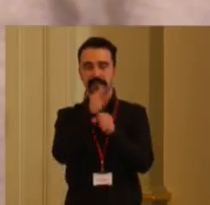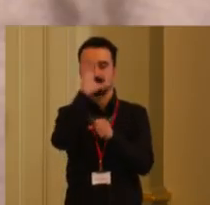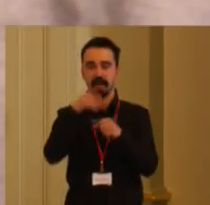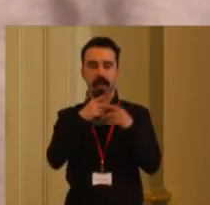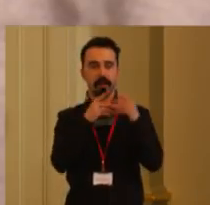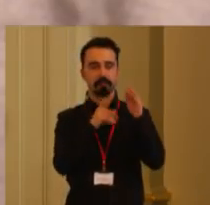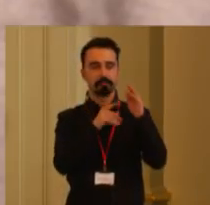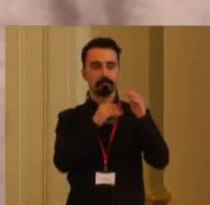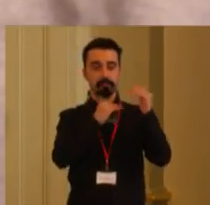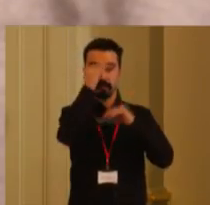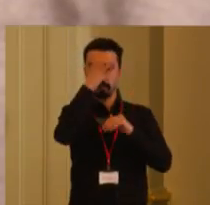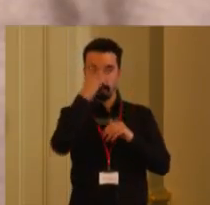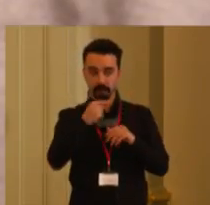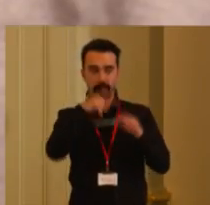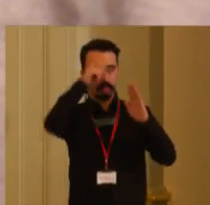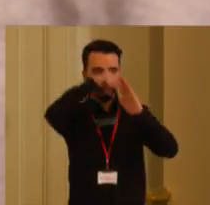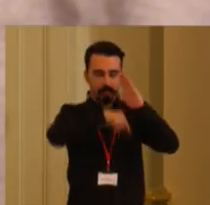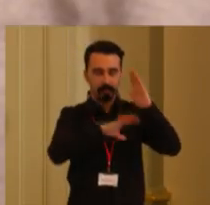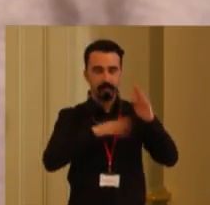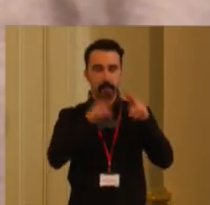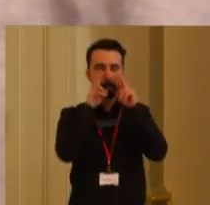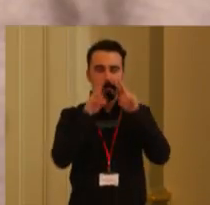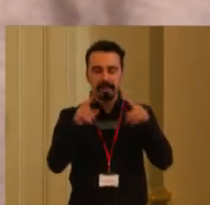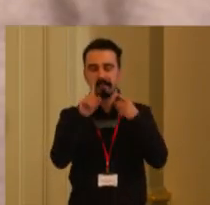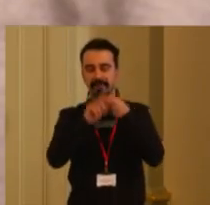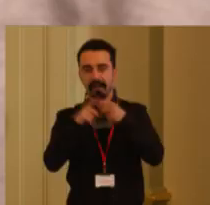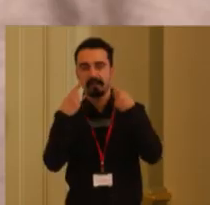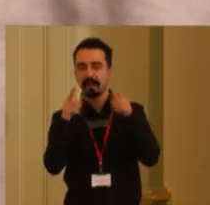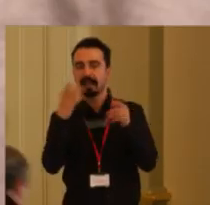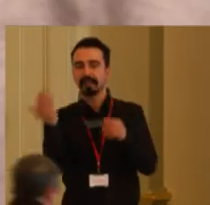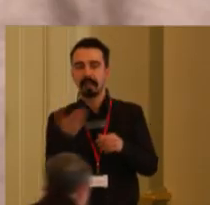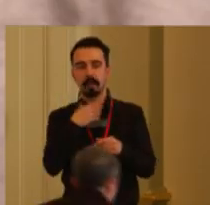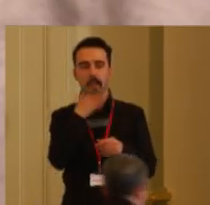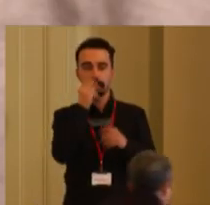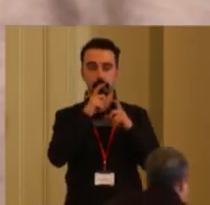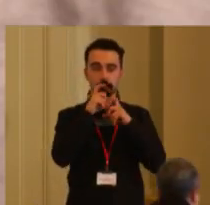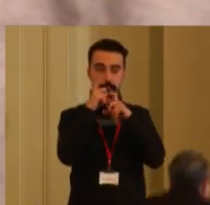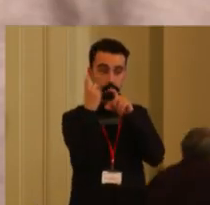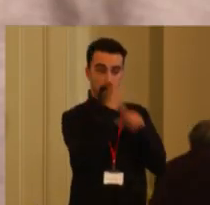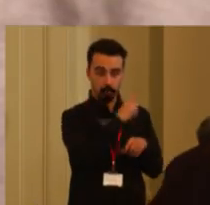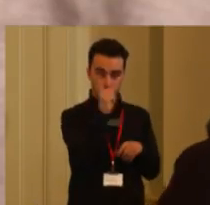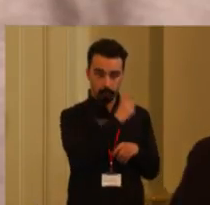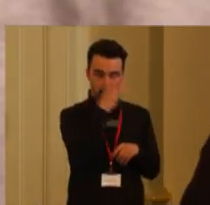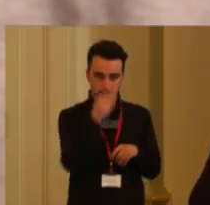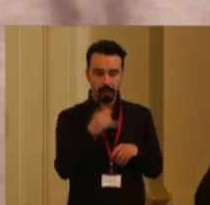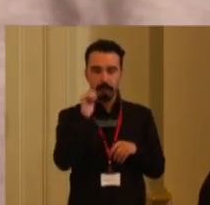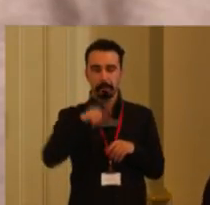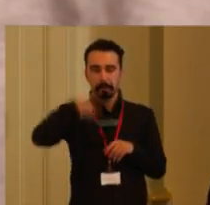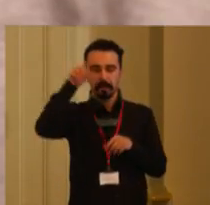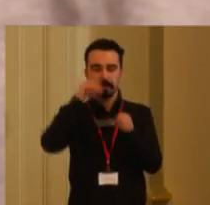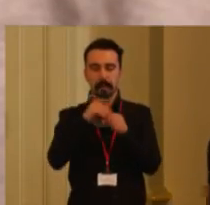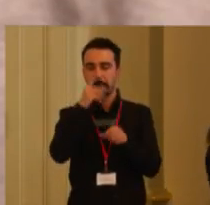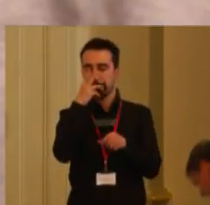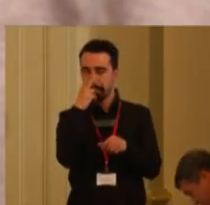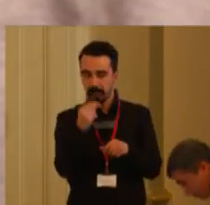the details that go beyond the generalization. There are generalizations, but if you ask me what the similarities and